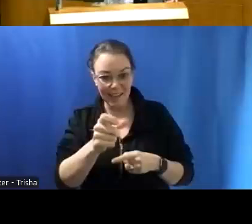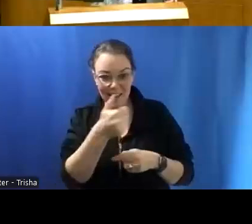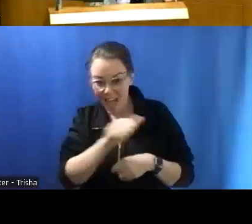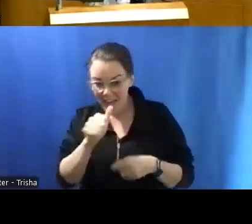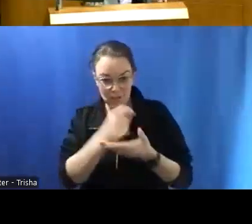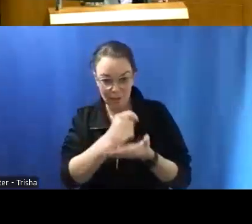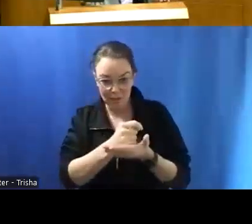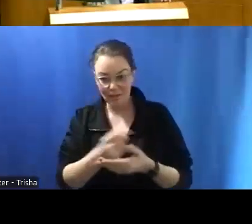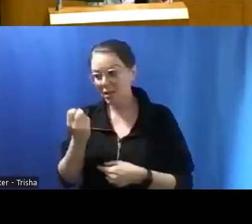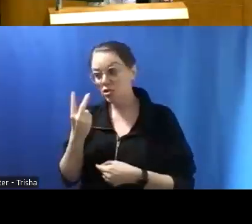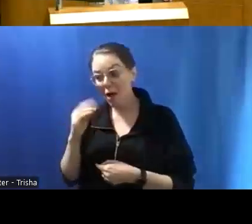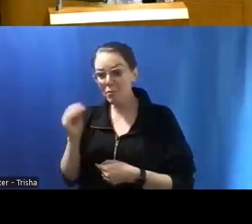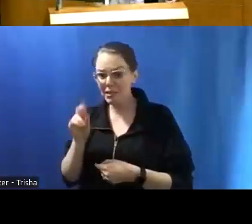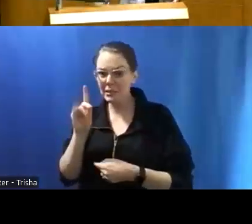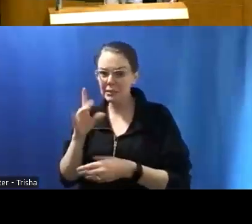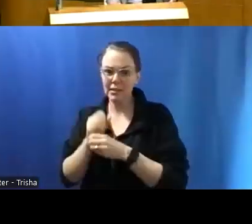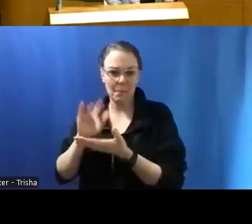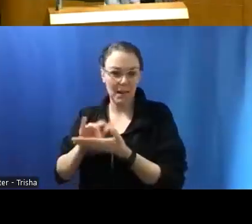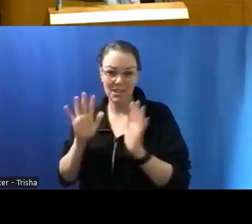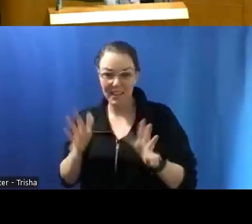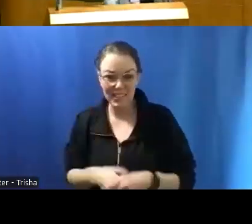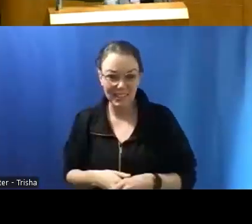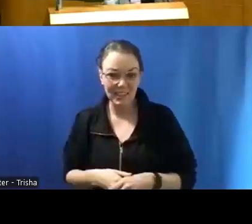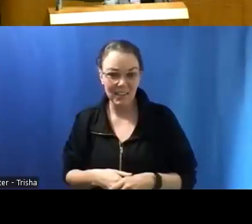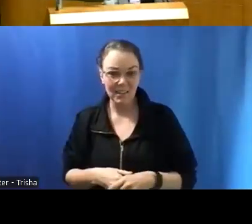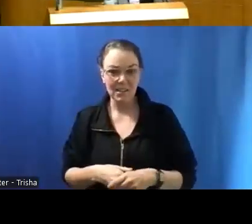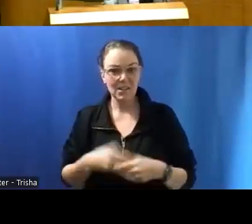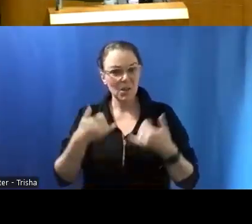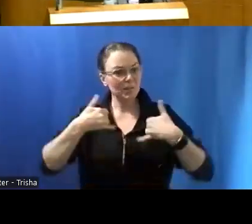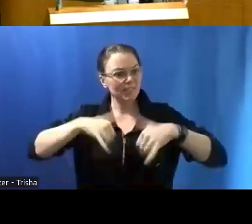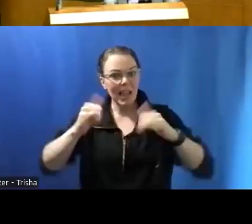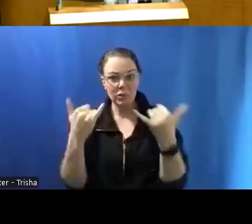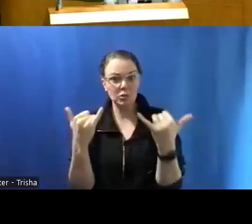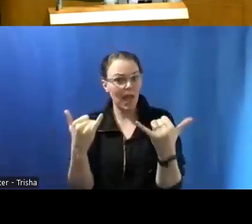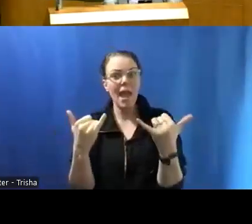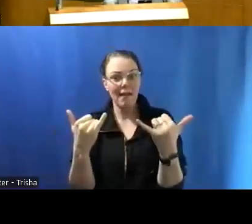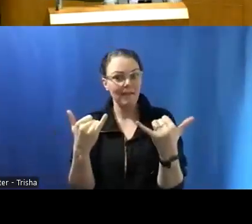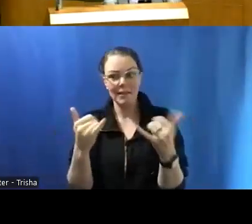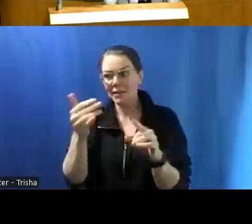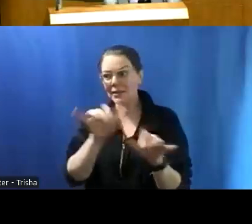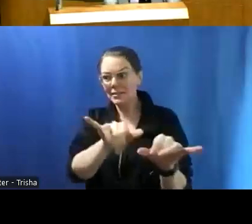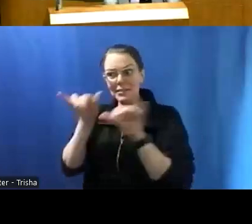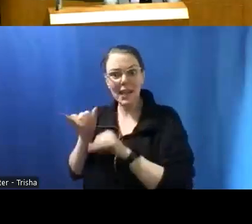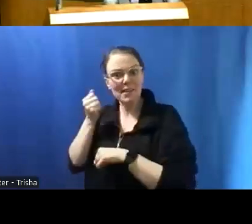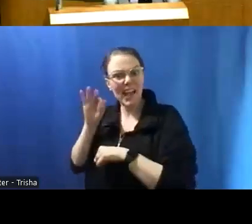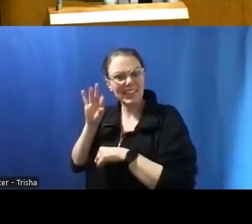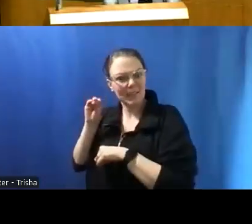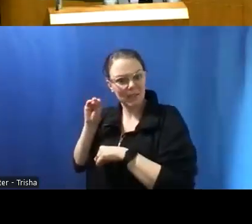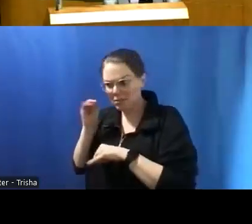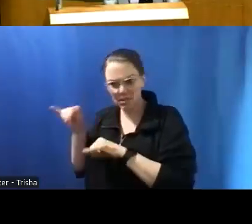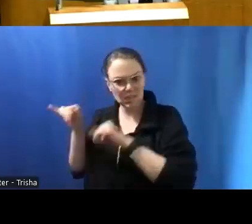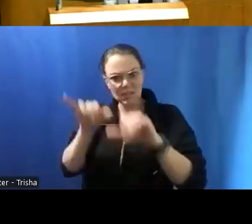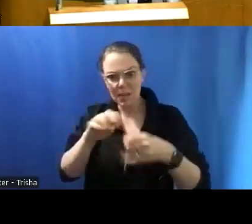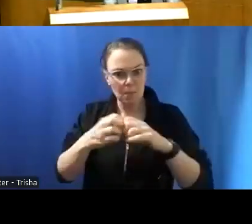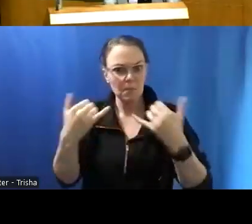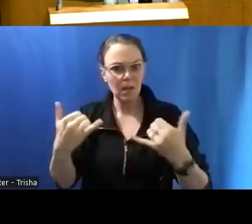were receiving medication in this sample. So it's still true today as it was true in 1970. And the